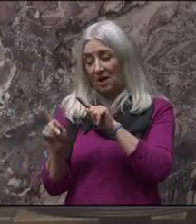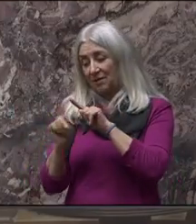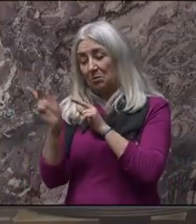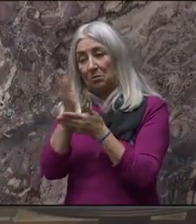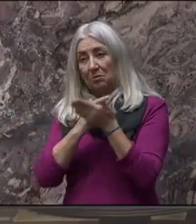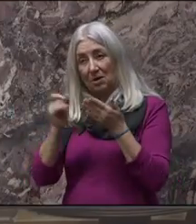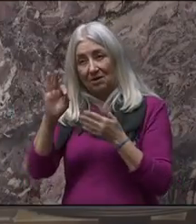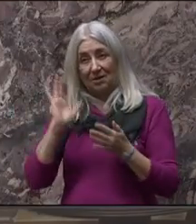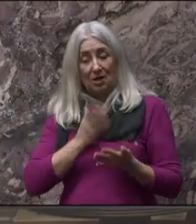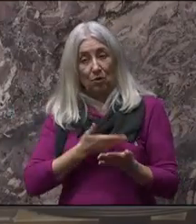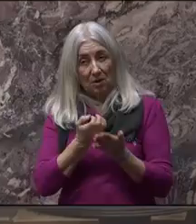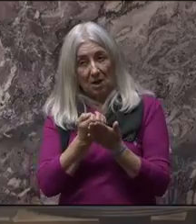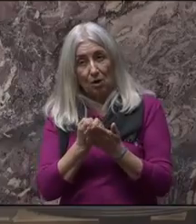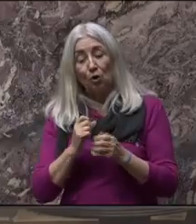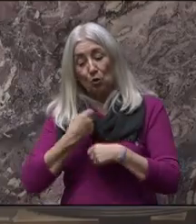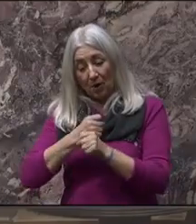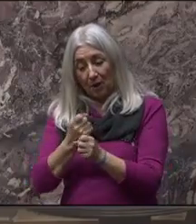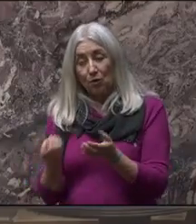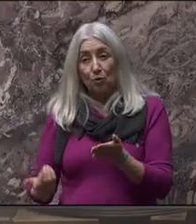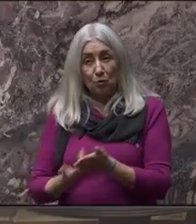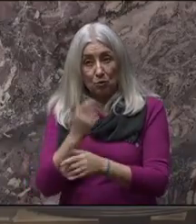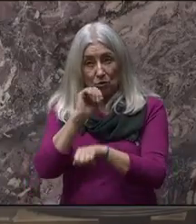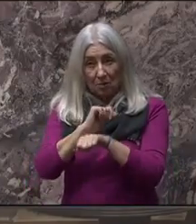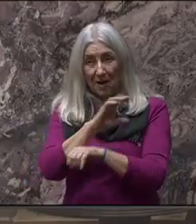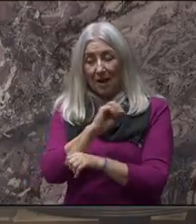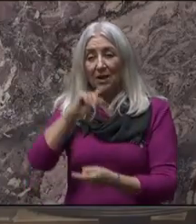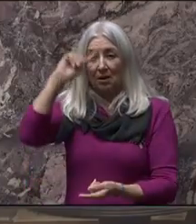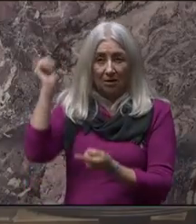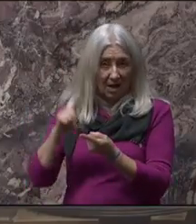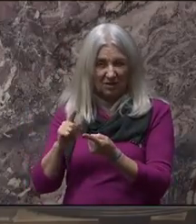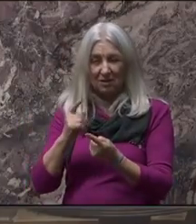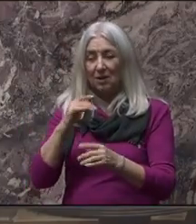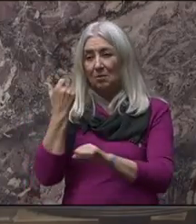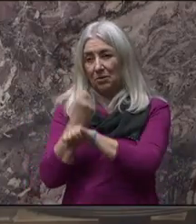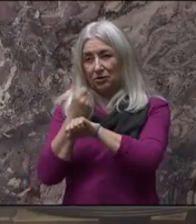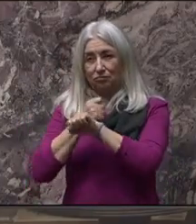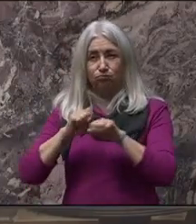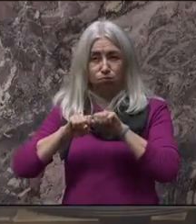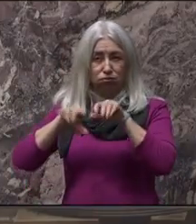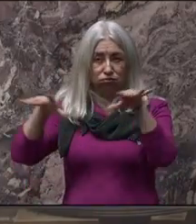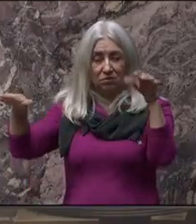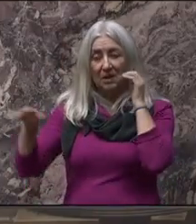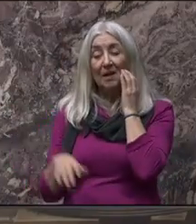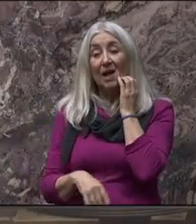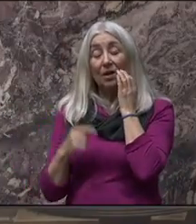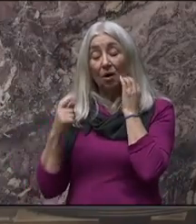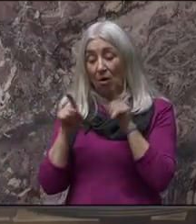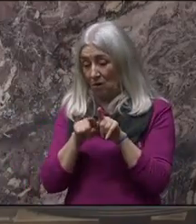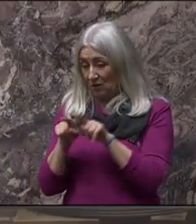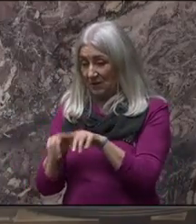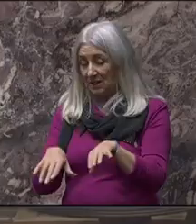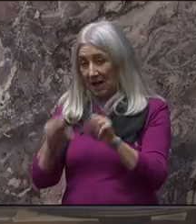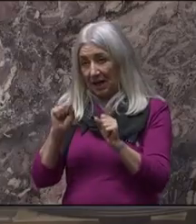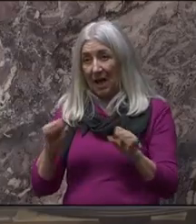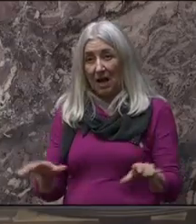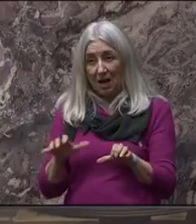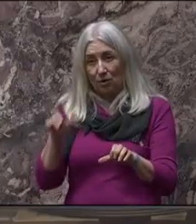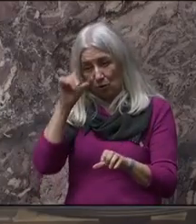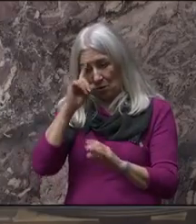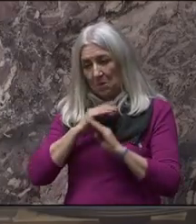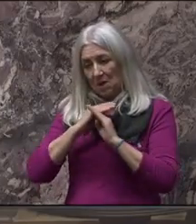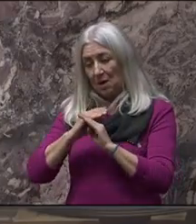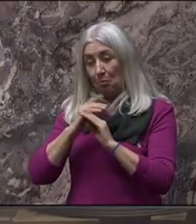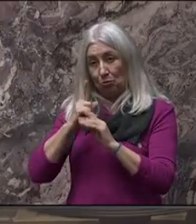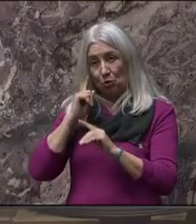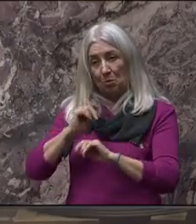creating jobs and reducing emissions. Your government is also taking action to protect our natural environment,